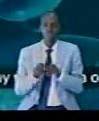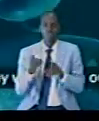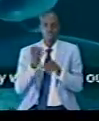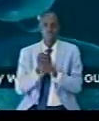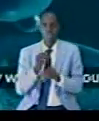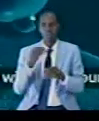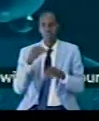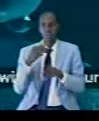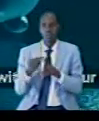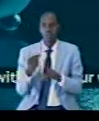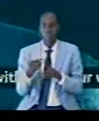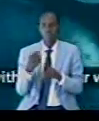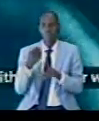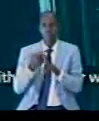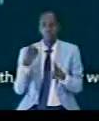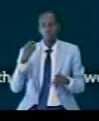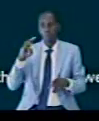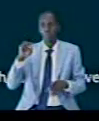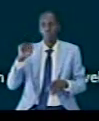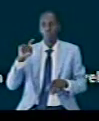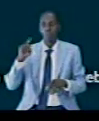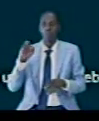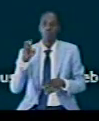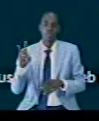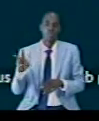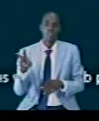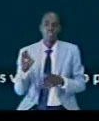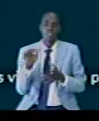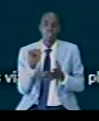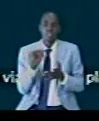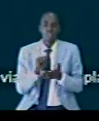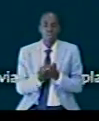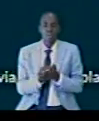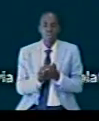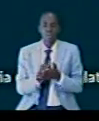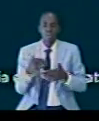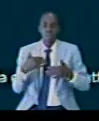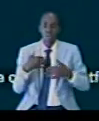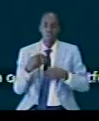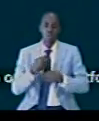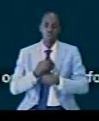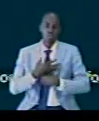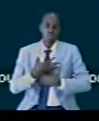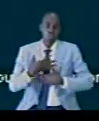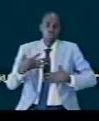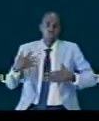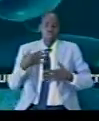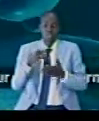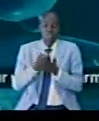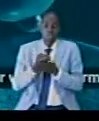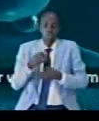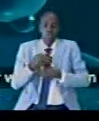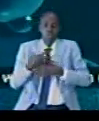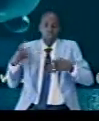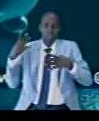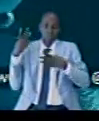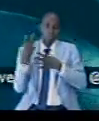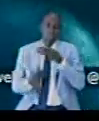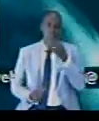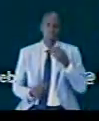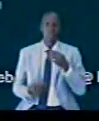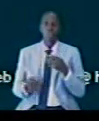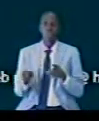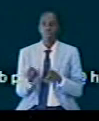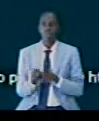Iyere, there was a situation that had a swelling and it disappeared. Also,